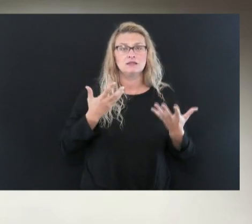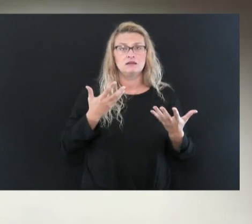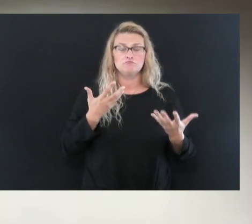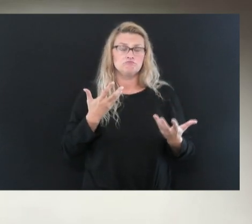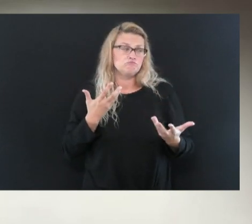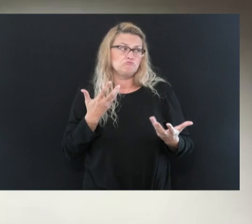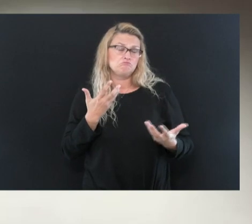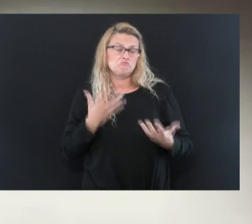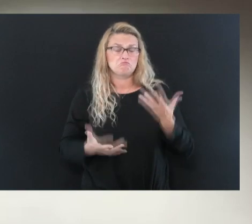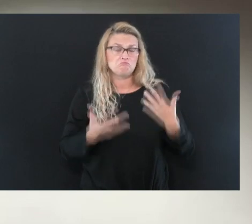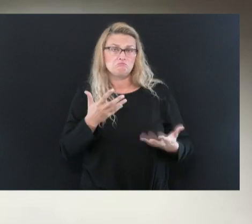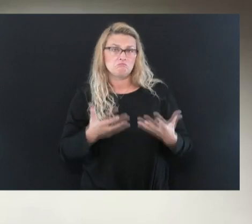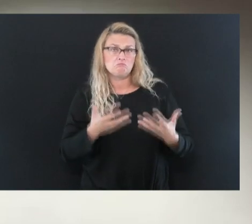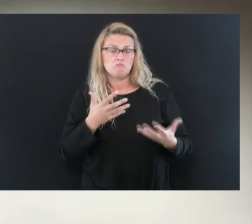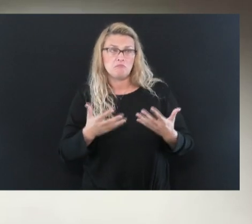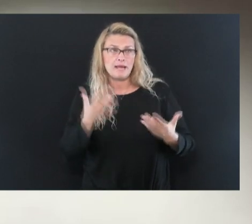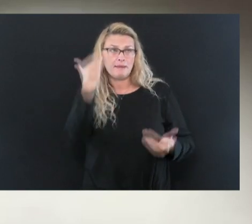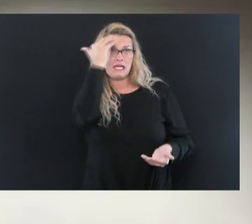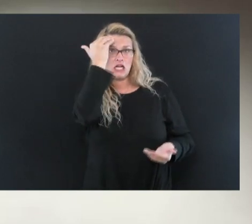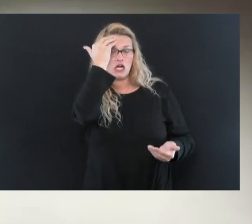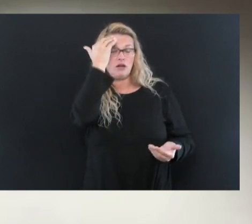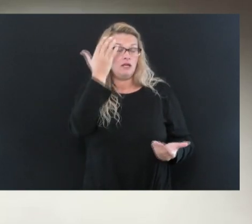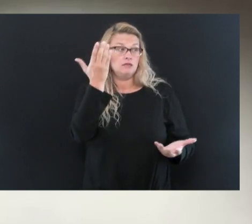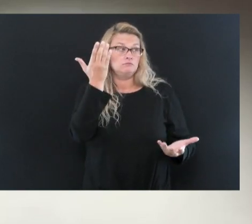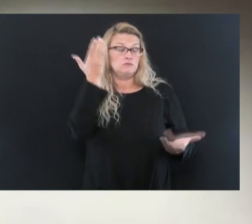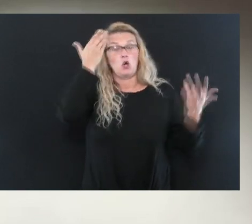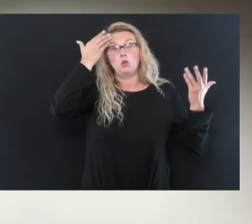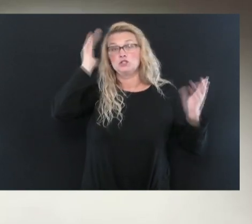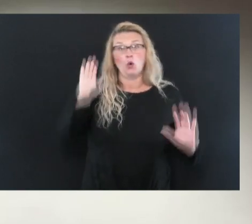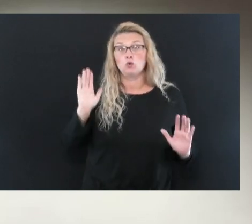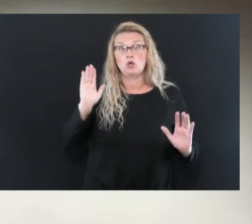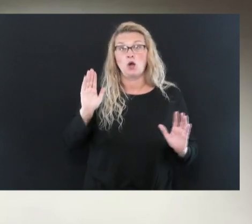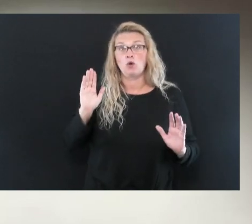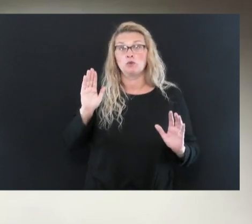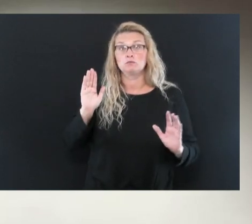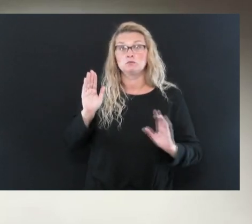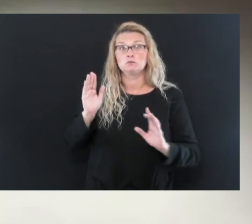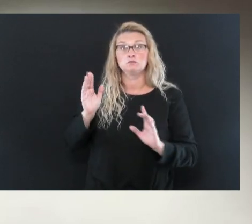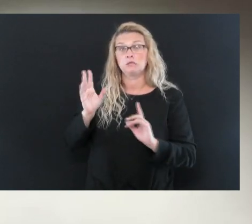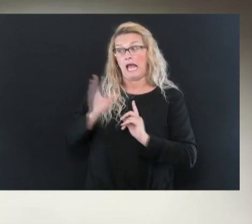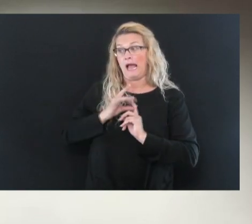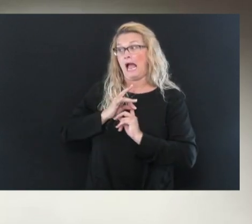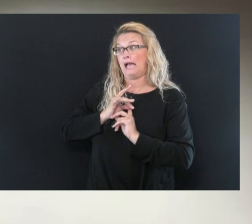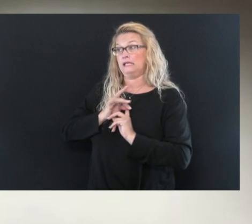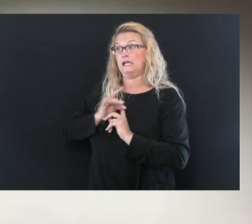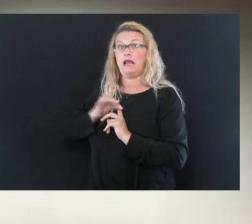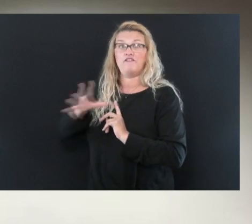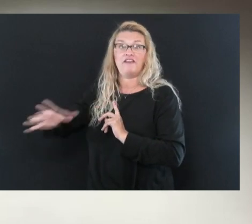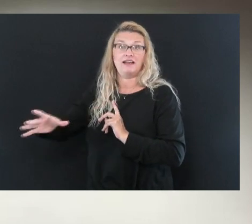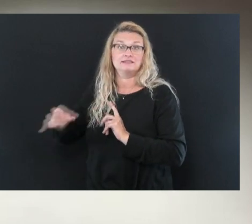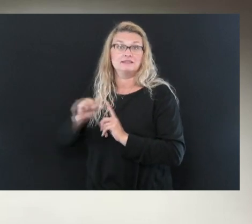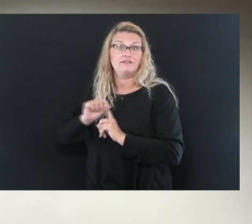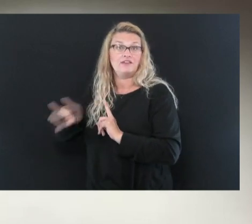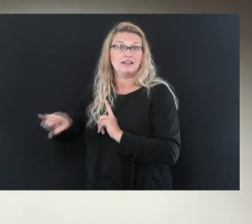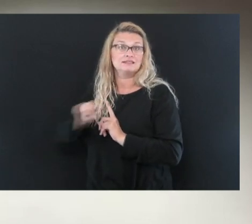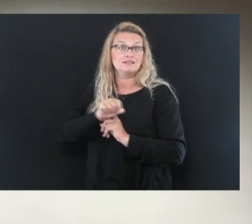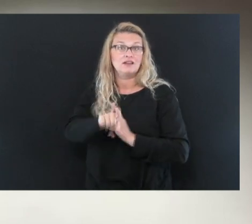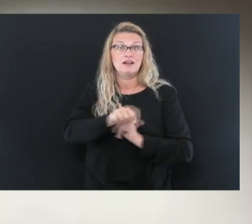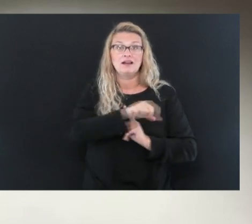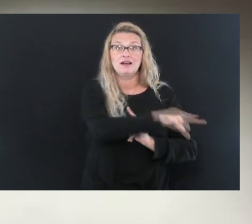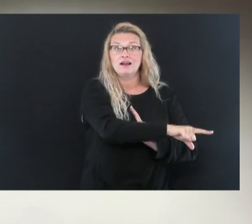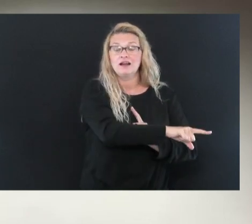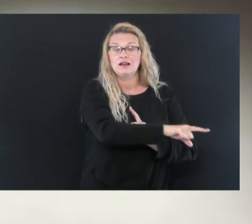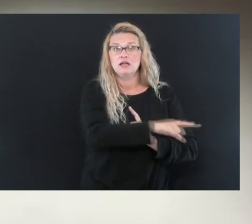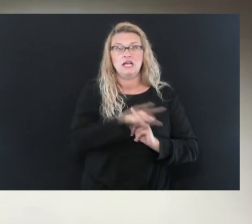knowingly or not knowingly infect somebody. And Tony had all the treatments. He